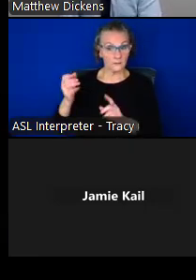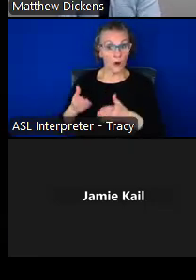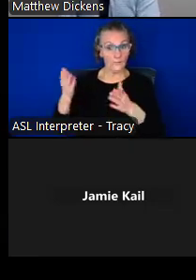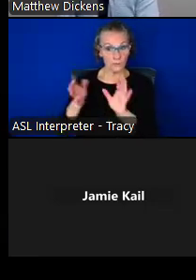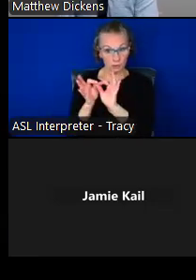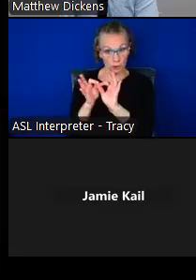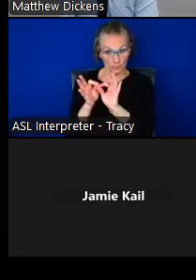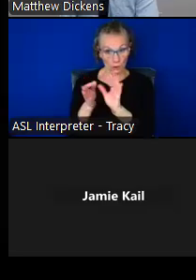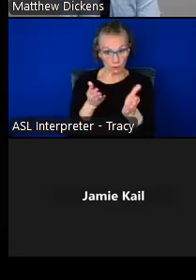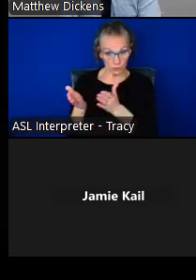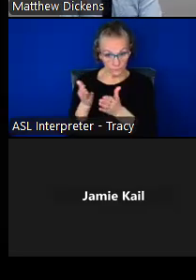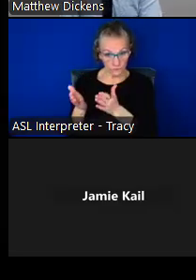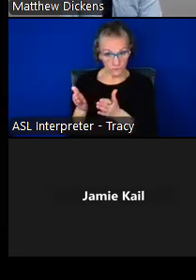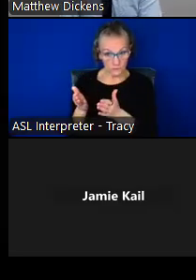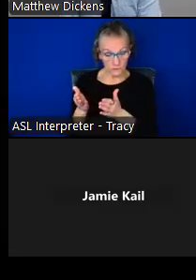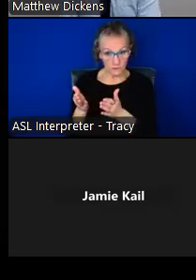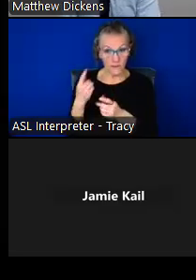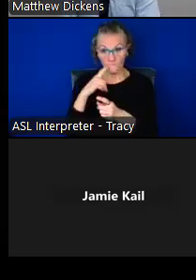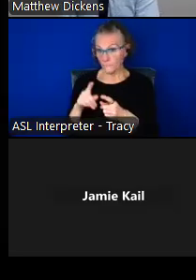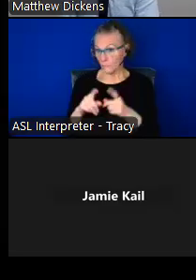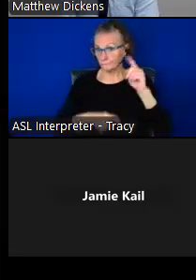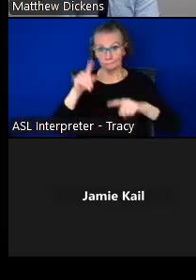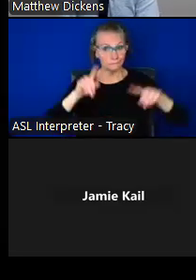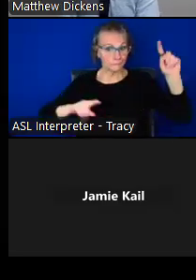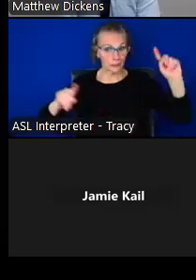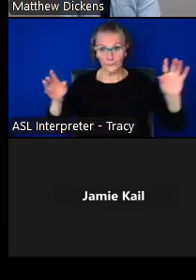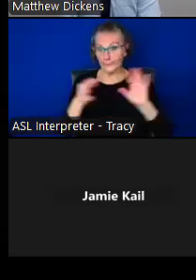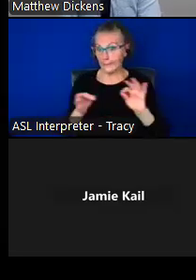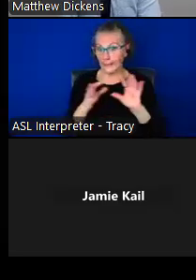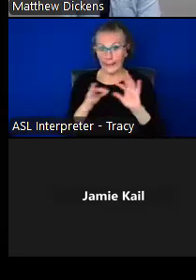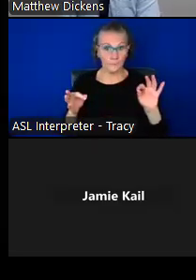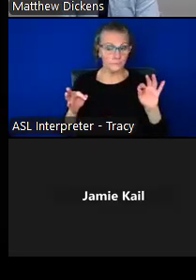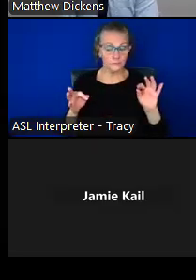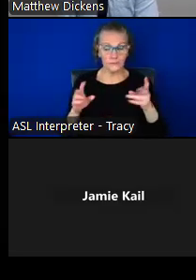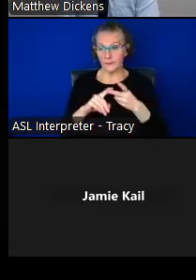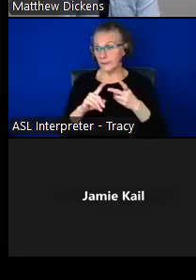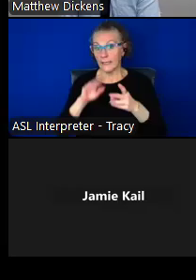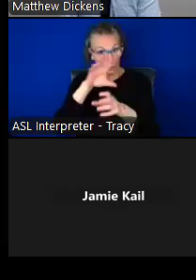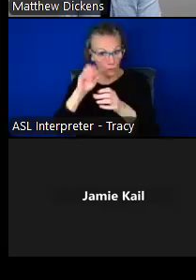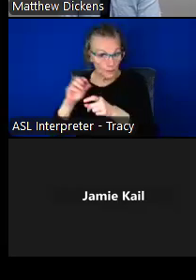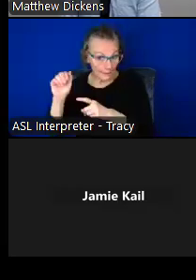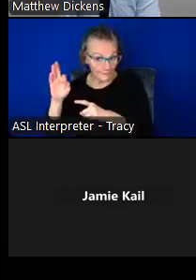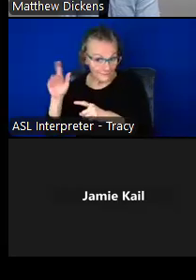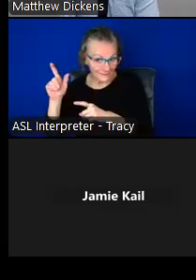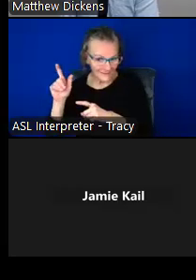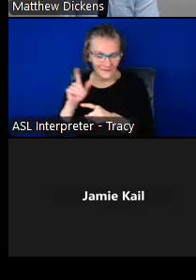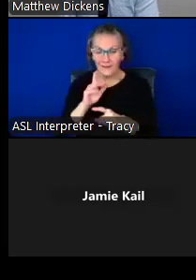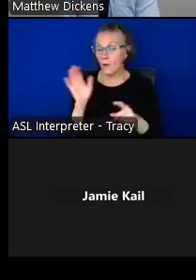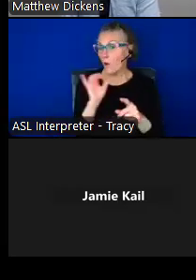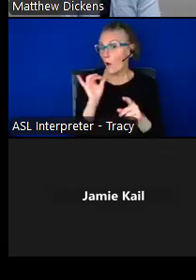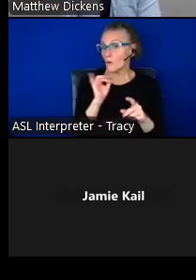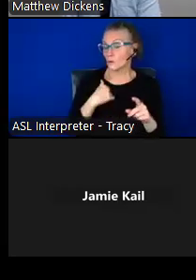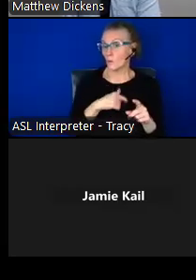interpreter services for various languages, for including ASL. We